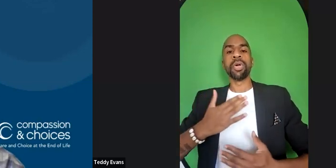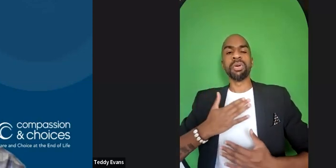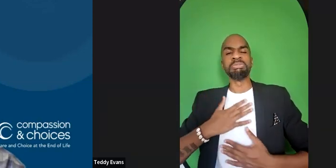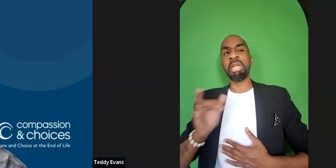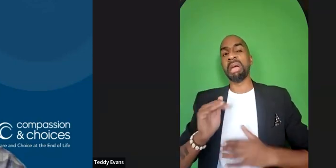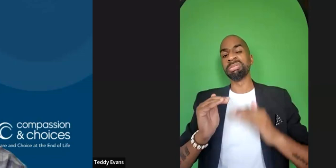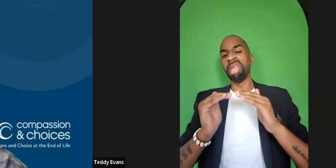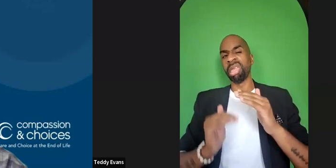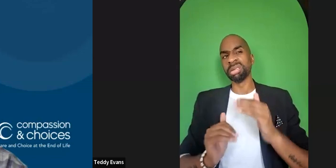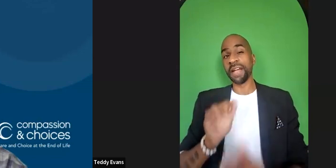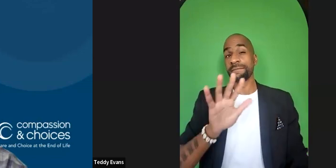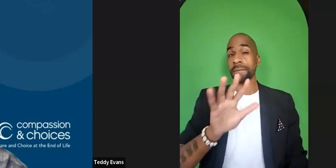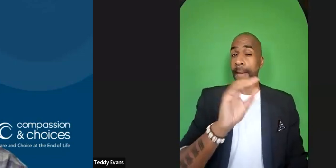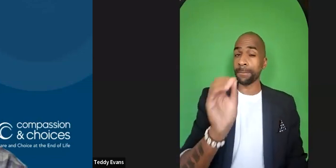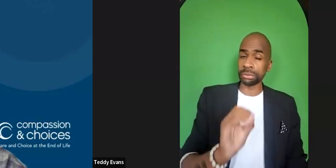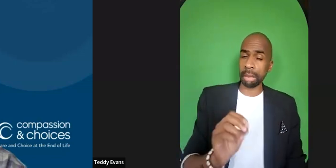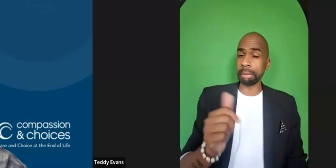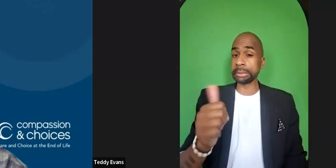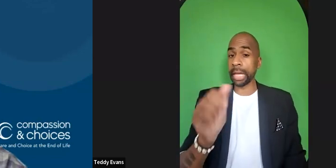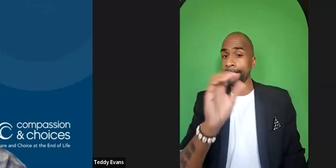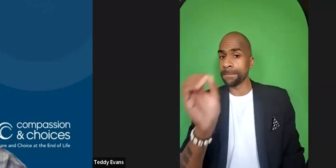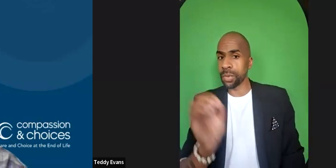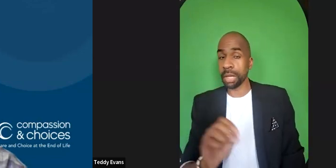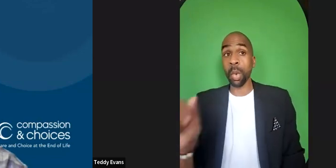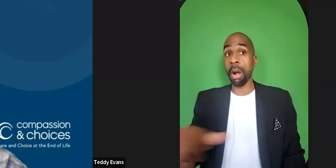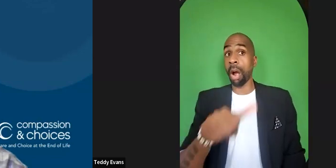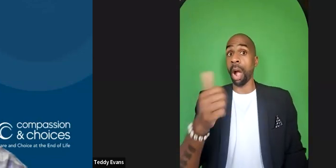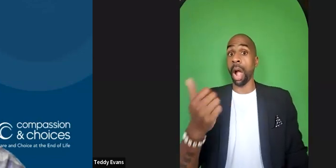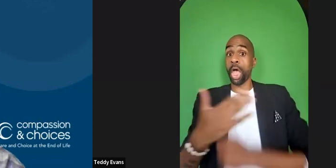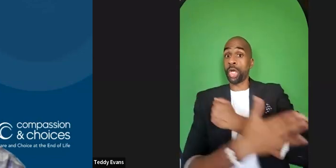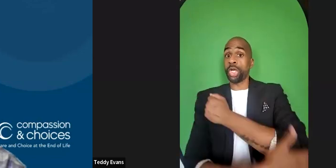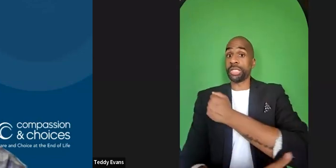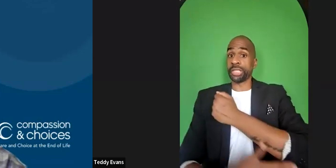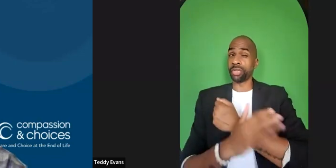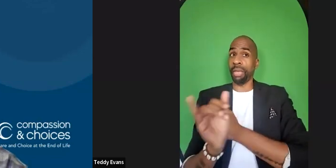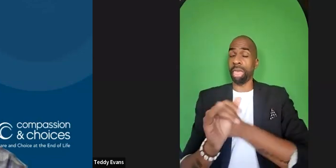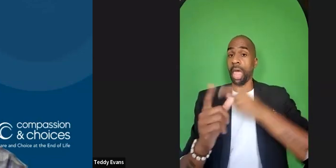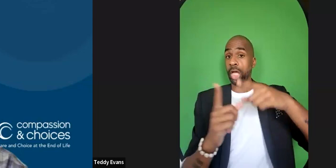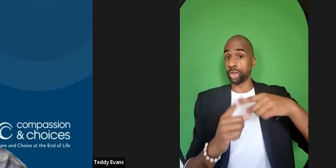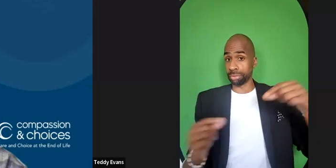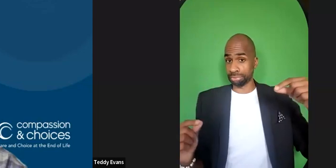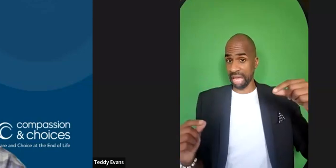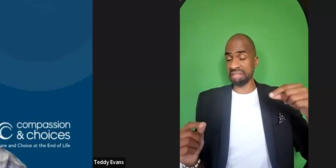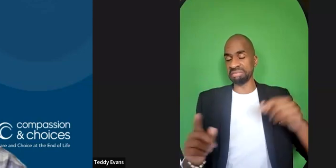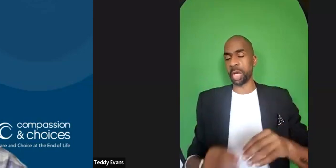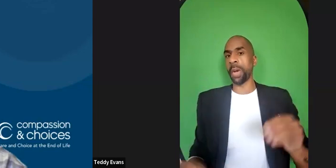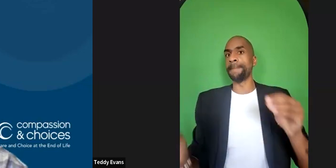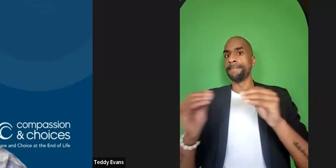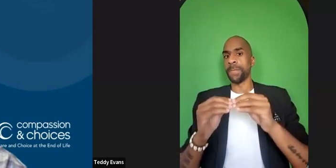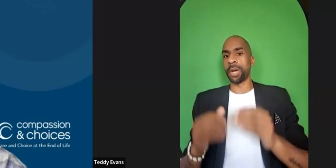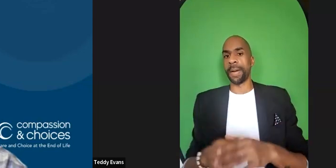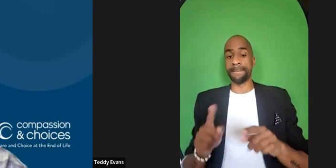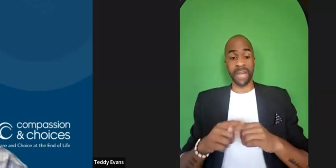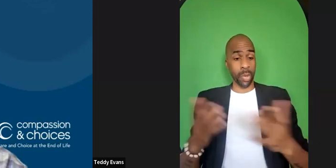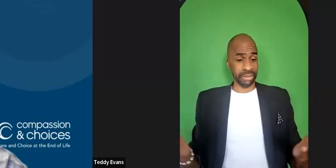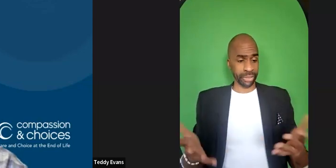10% of people in this country. Higher in some other countries like Japan, by the way, but quite uncommonly chosen in this